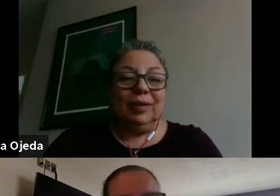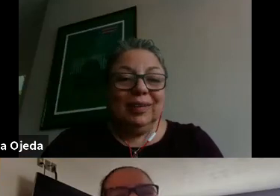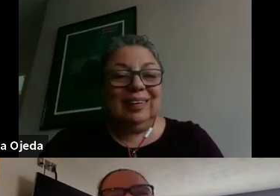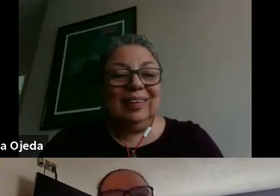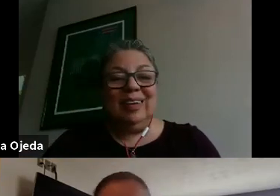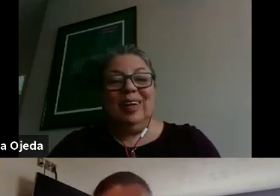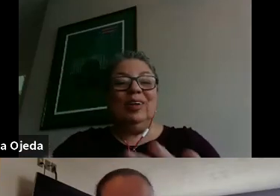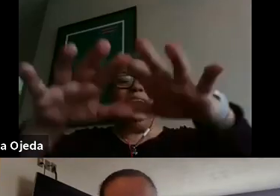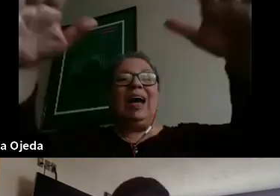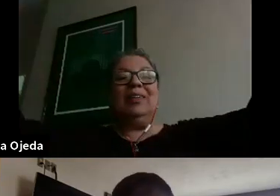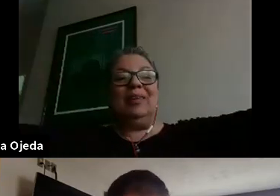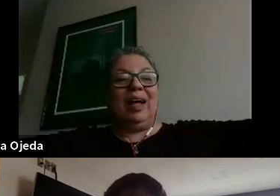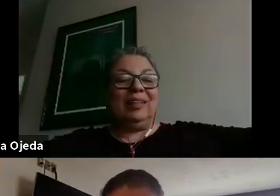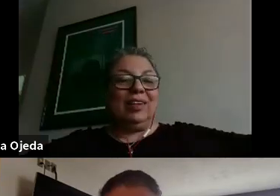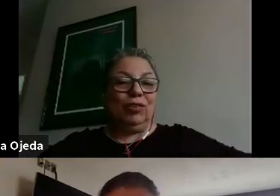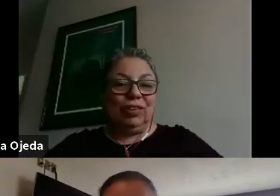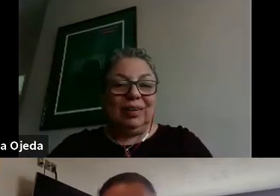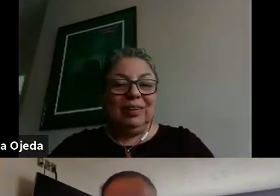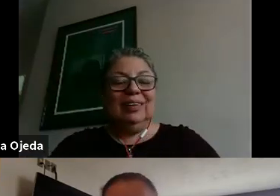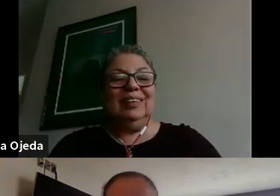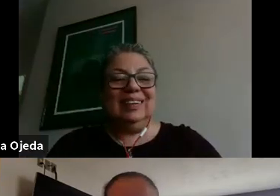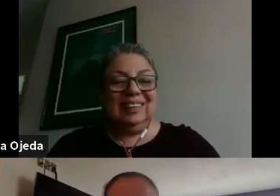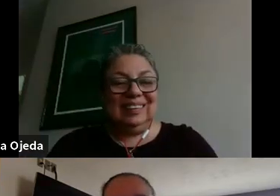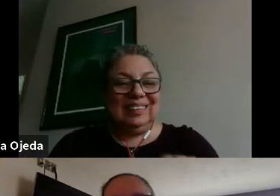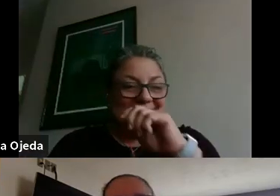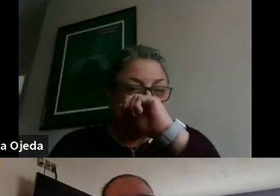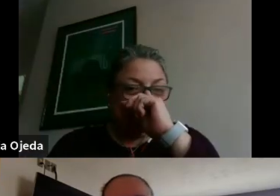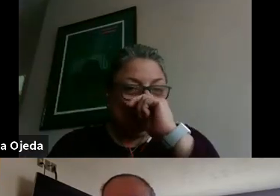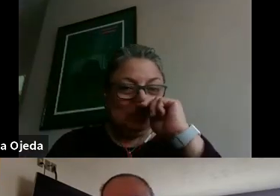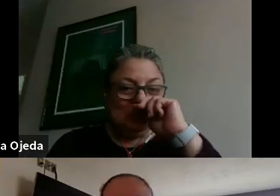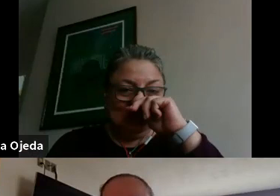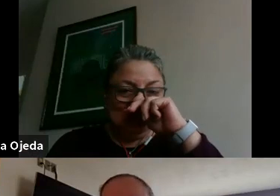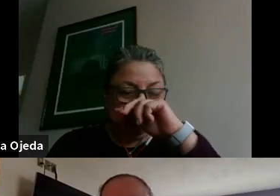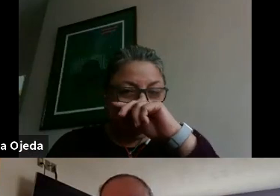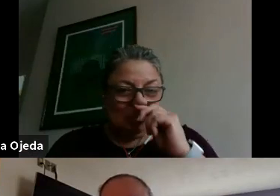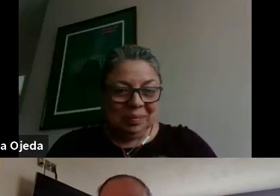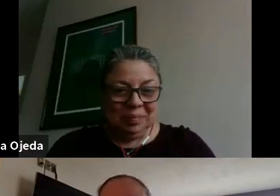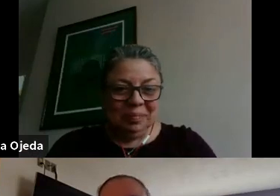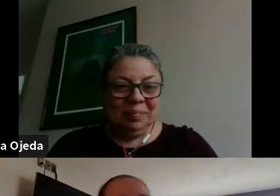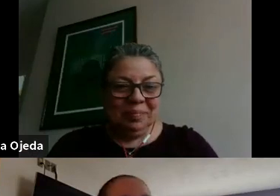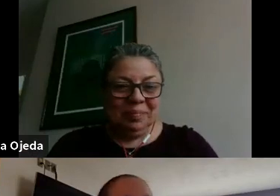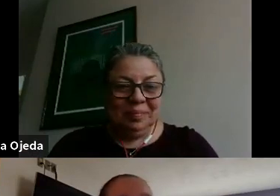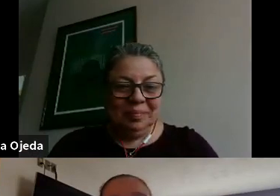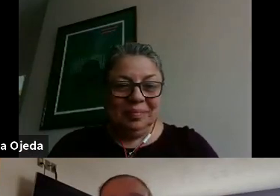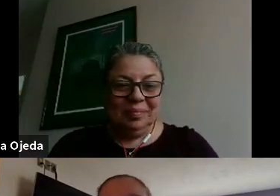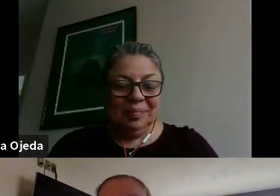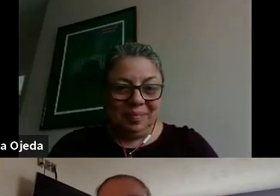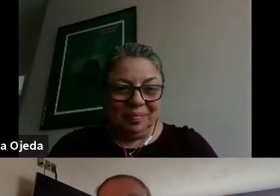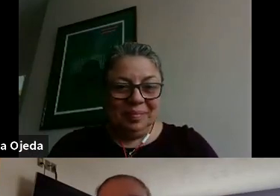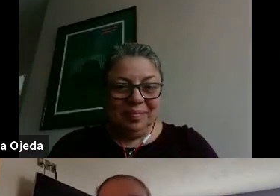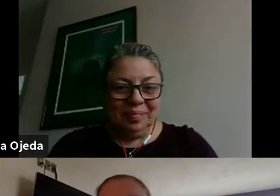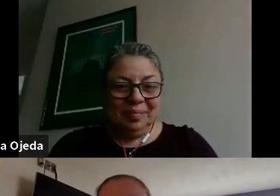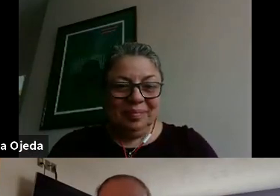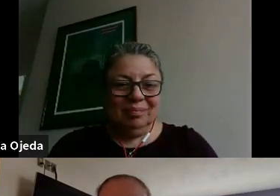wonderful. Looking out at the ocean. Julia, the other day, was it Saturday? We had